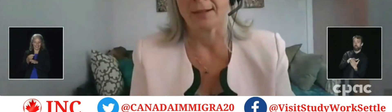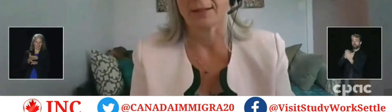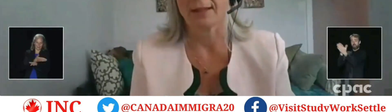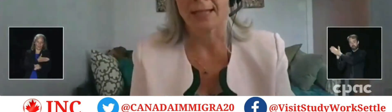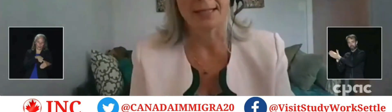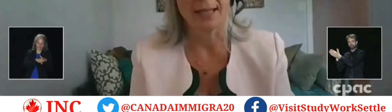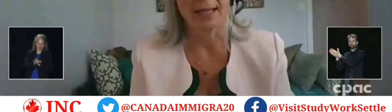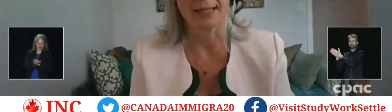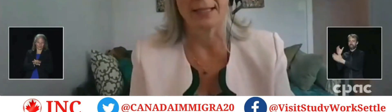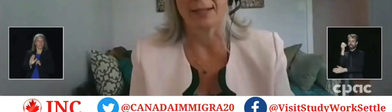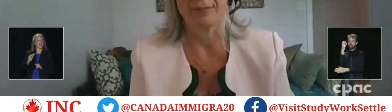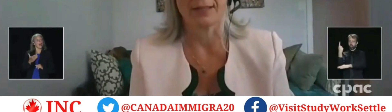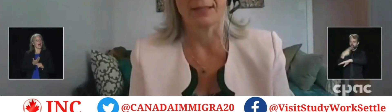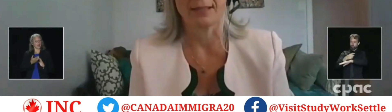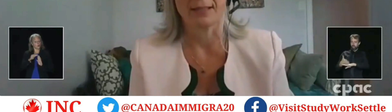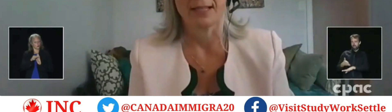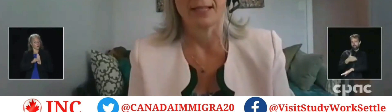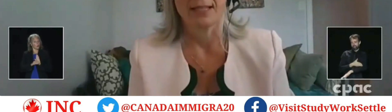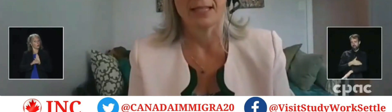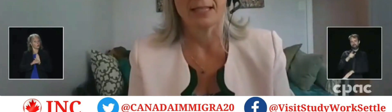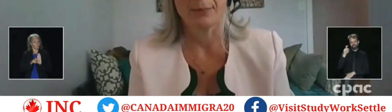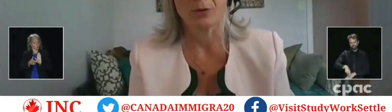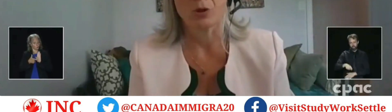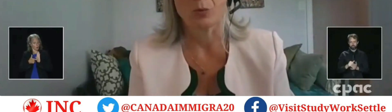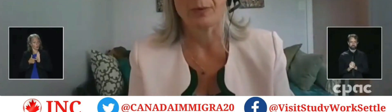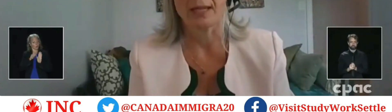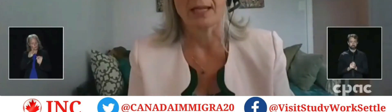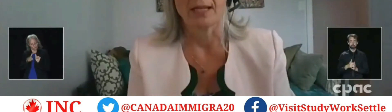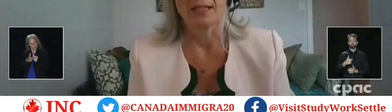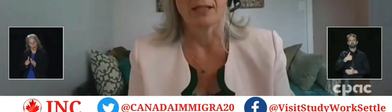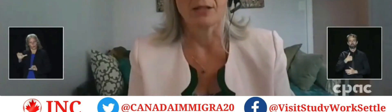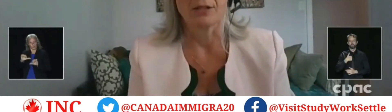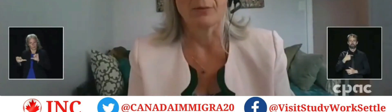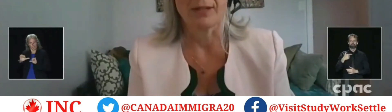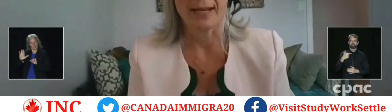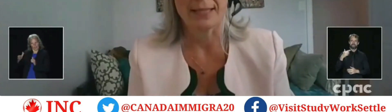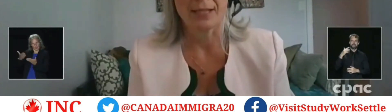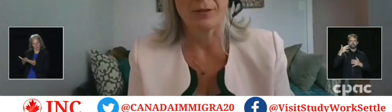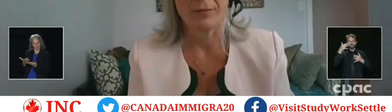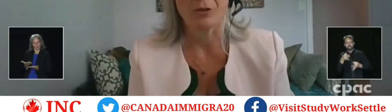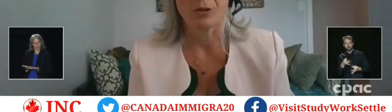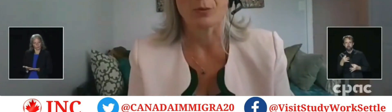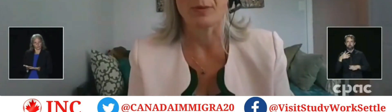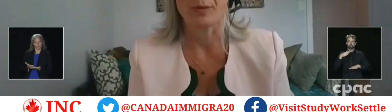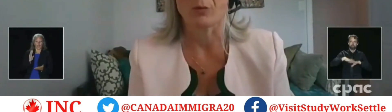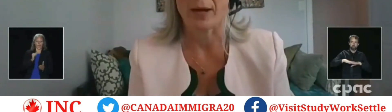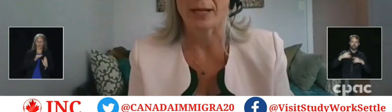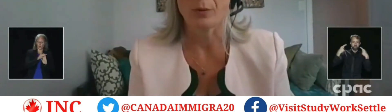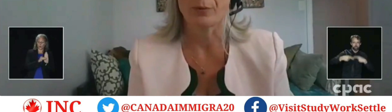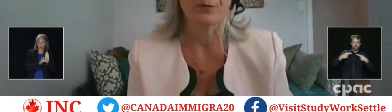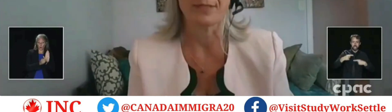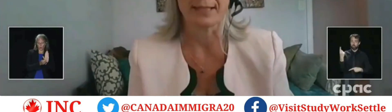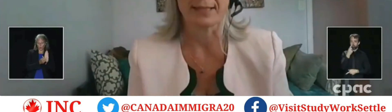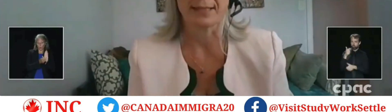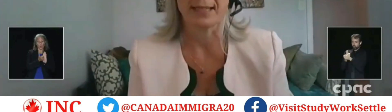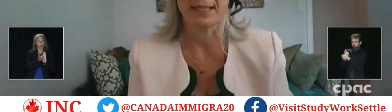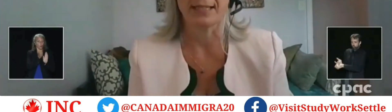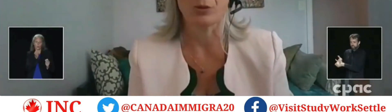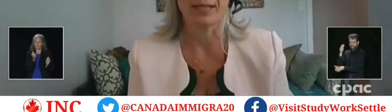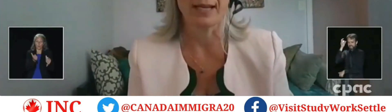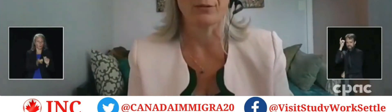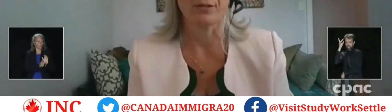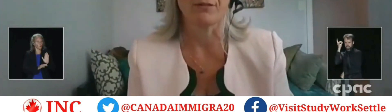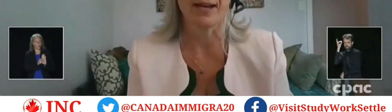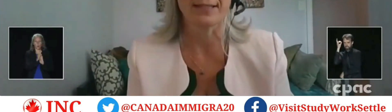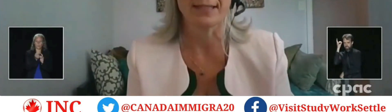been based on the latest science and evidence. This approach will be, the relaxation of measures will be a gradual process,